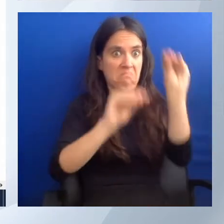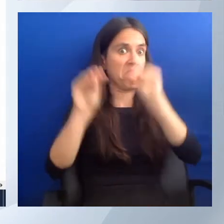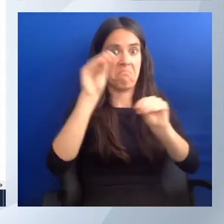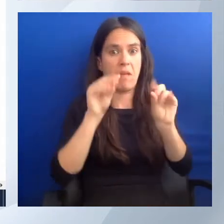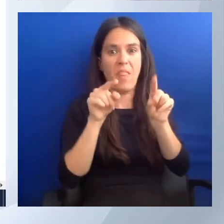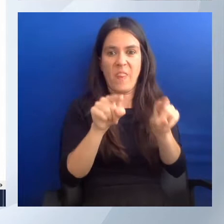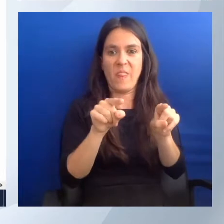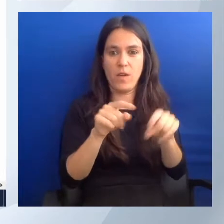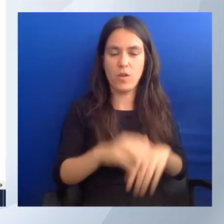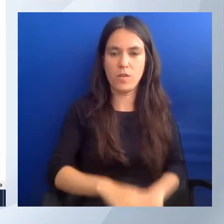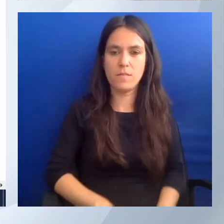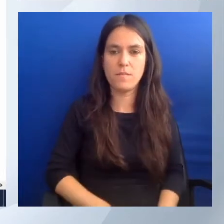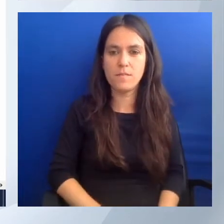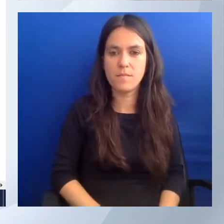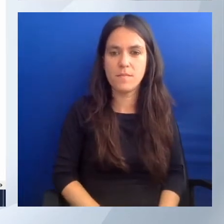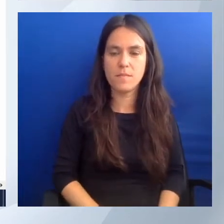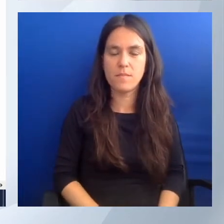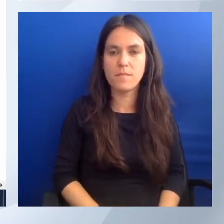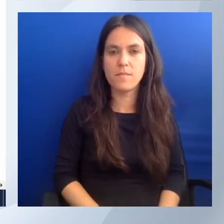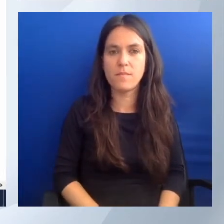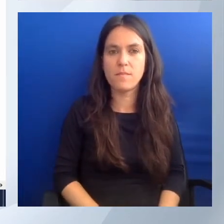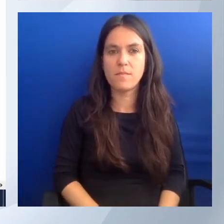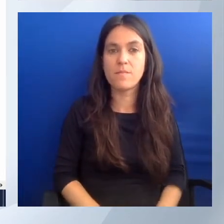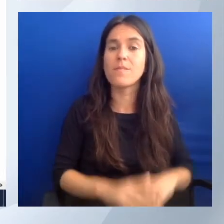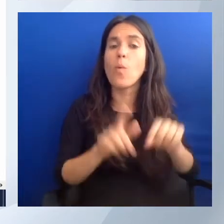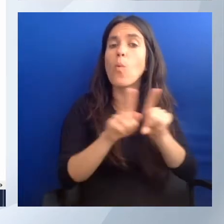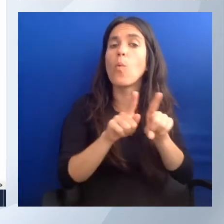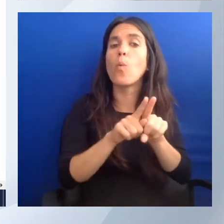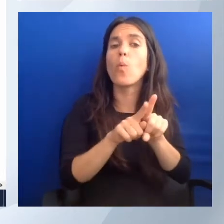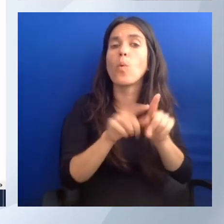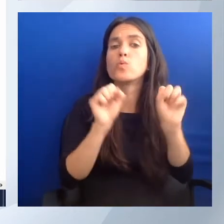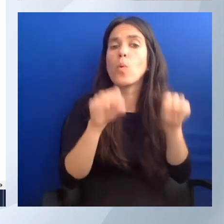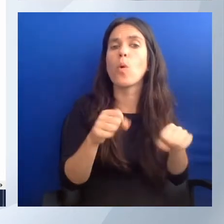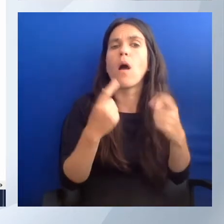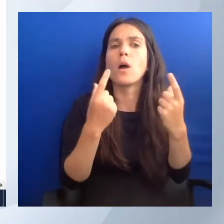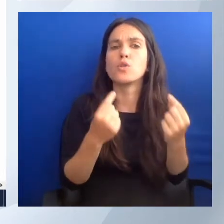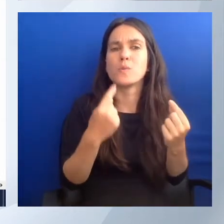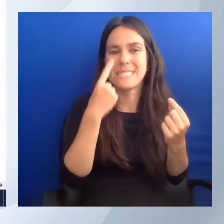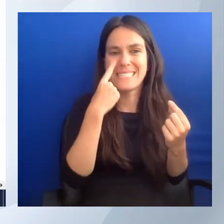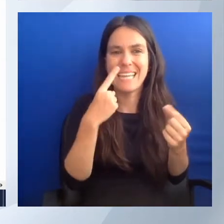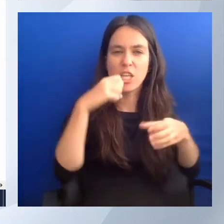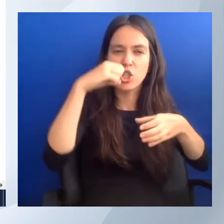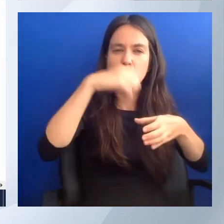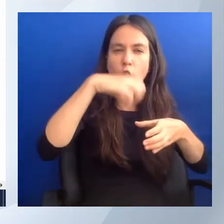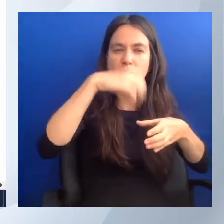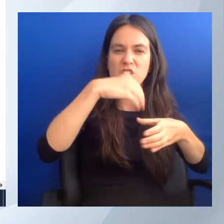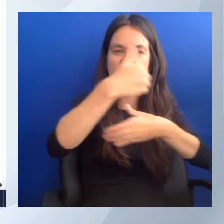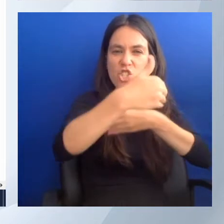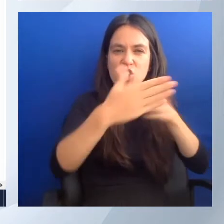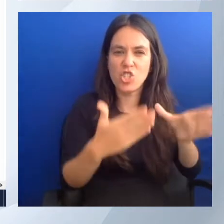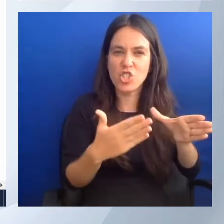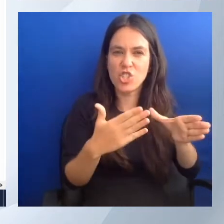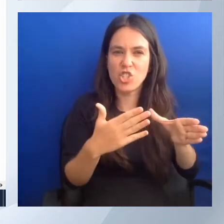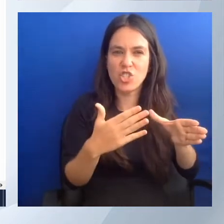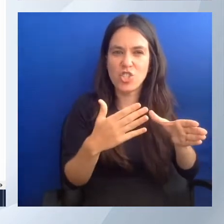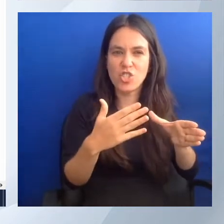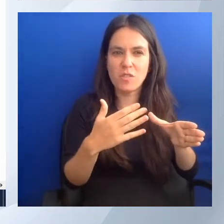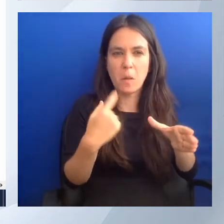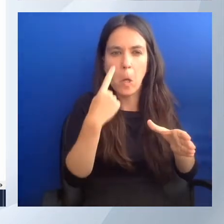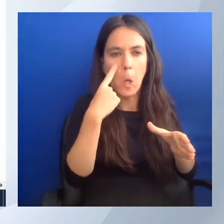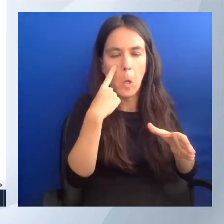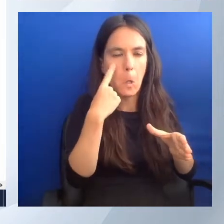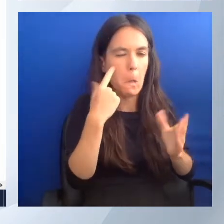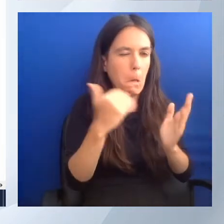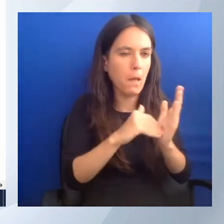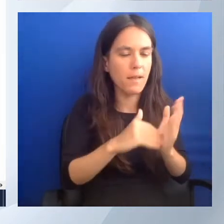do is I can also look at the storage account option. I do have some more options there. So let's have a quick look.